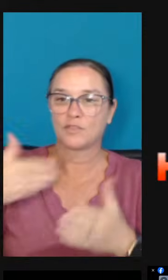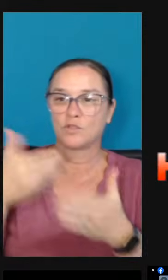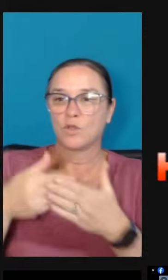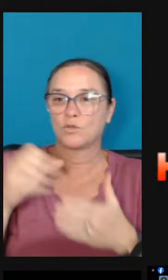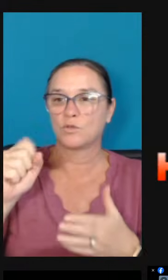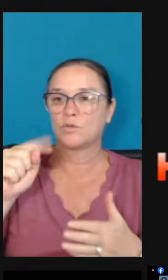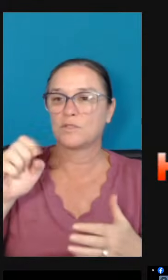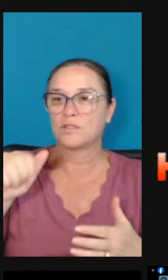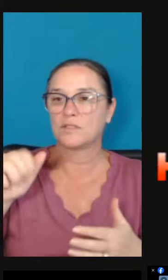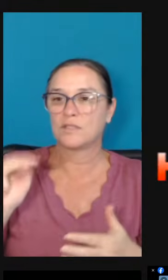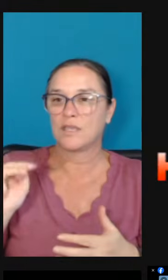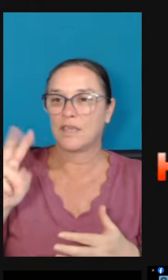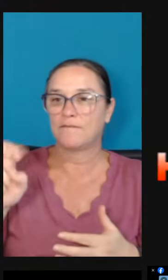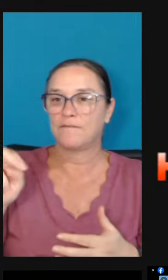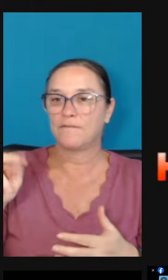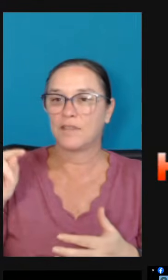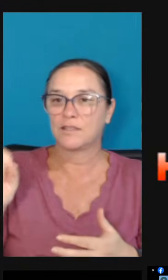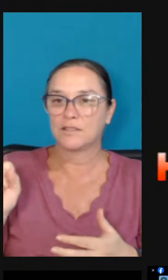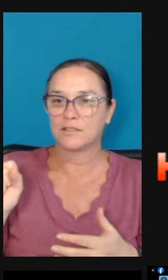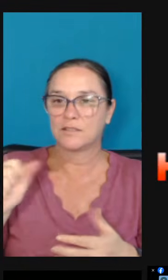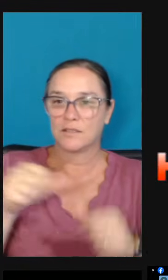here.